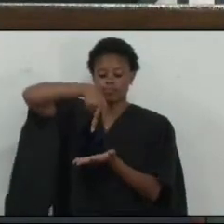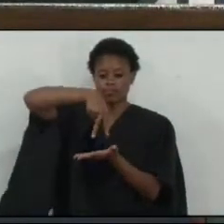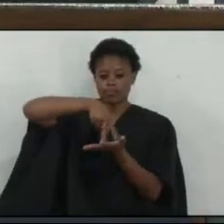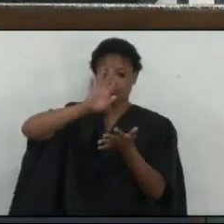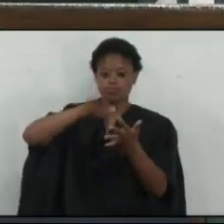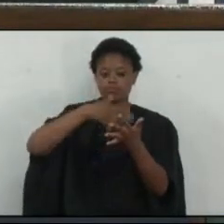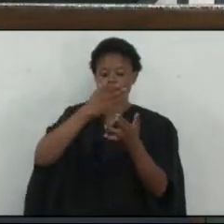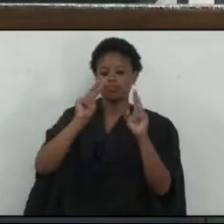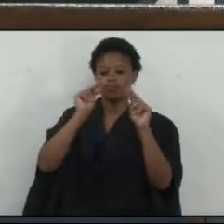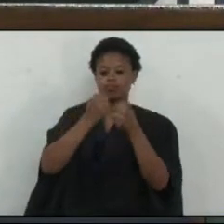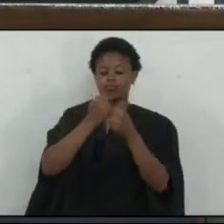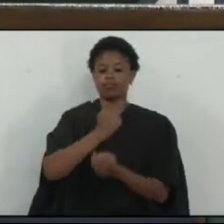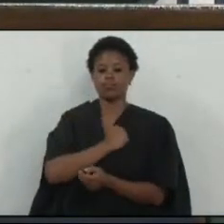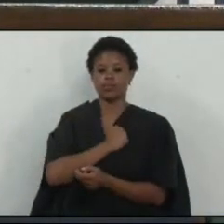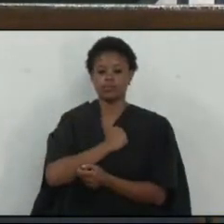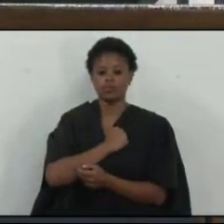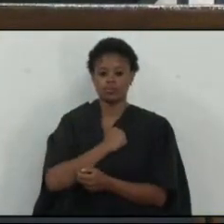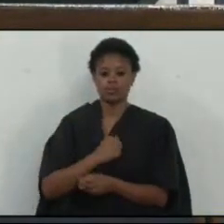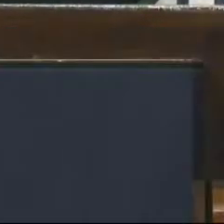singing of the national anthem.